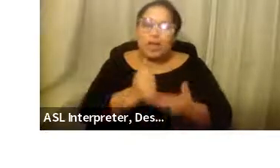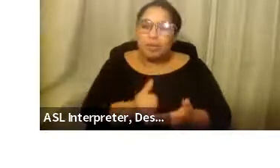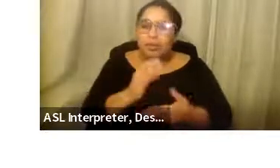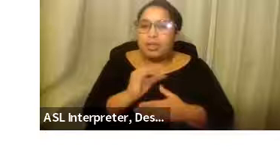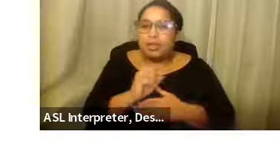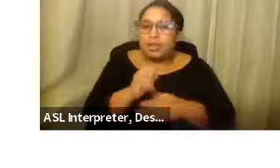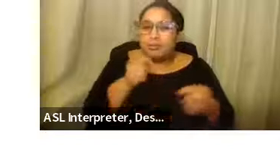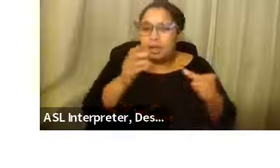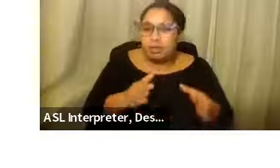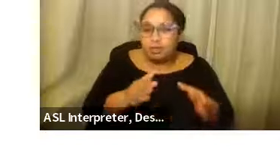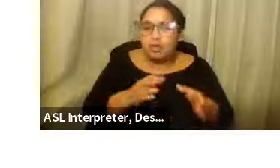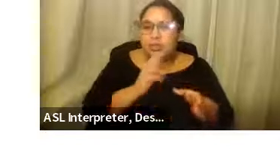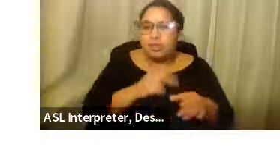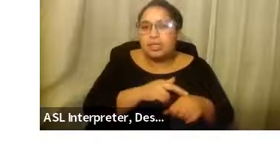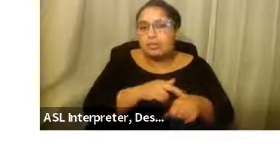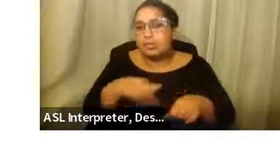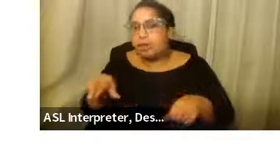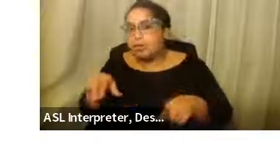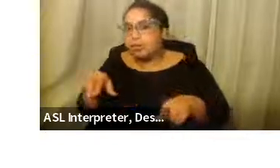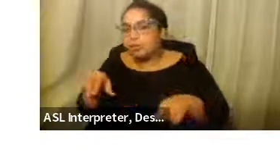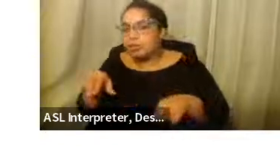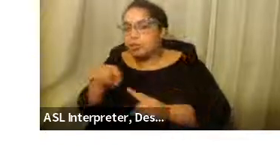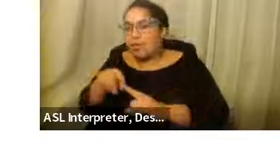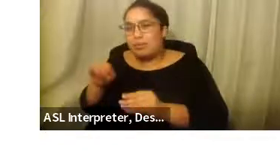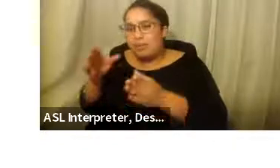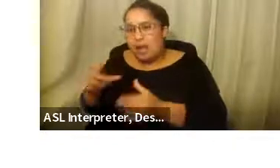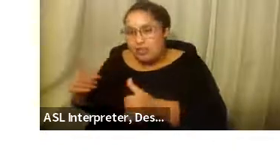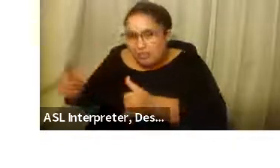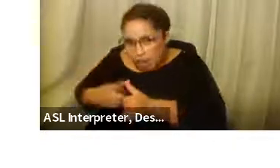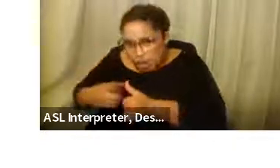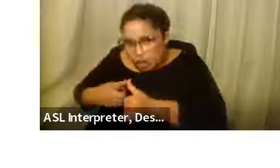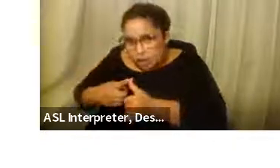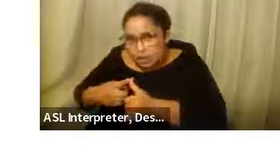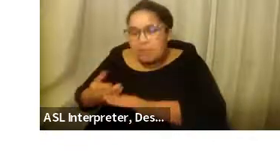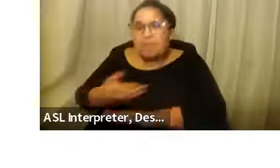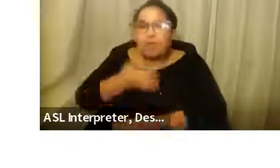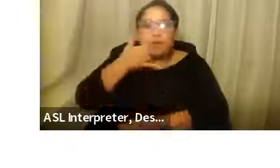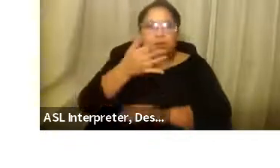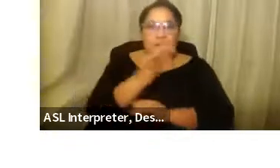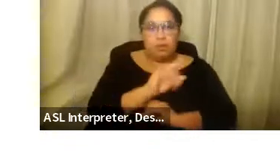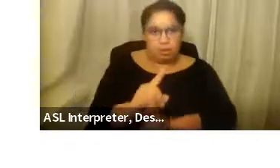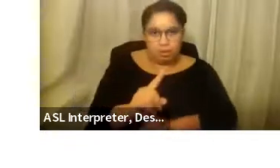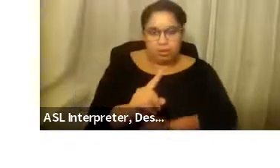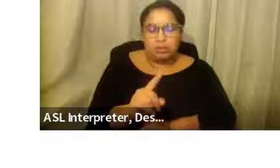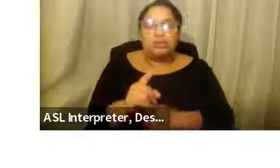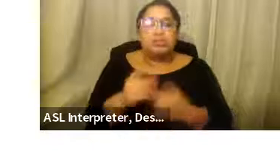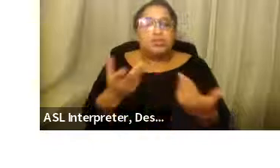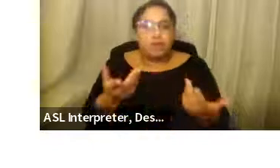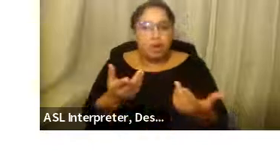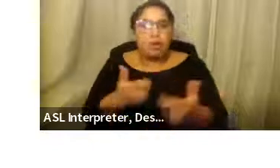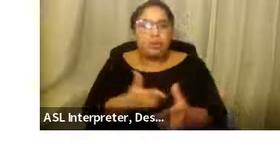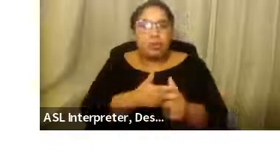do was to redirect that person to call a provider first before calling 911. And so it takes a collaborative